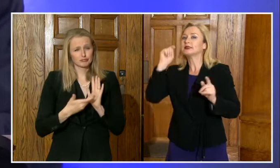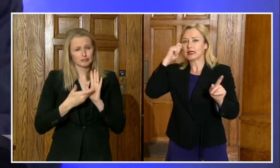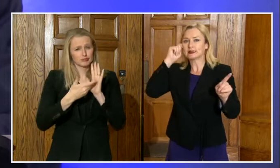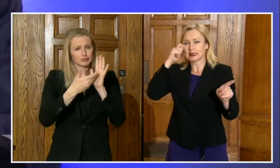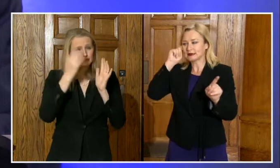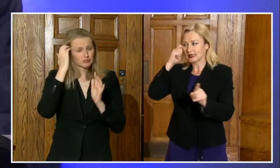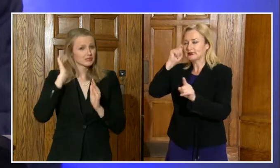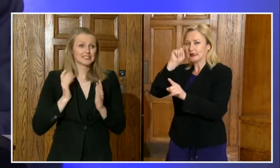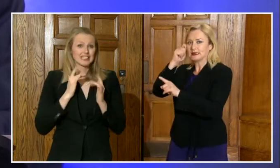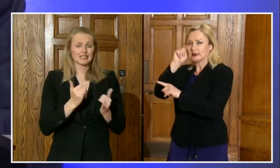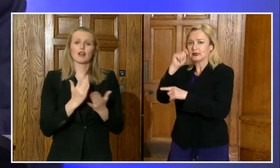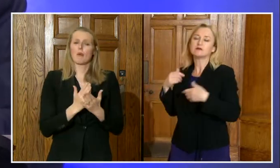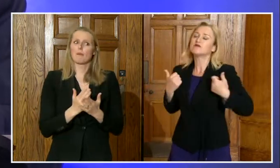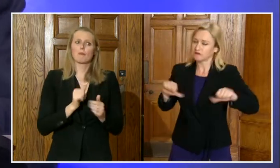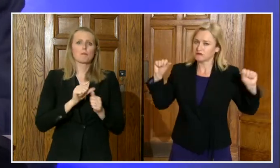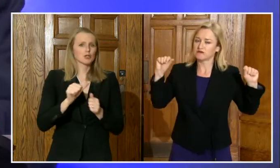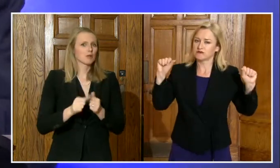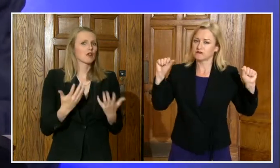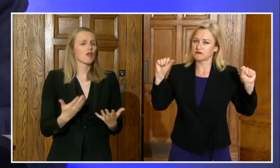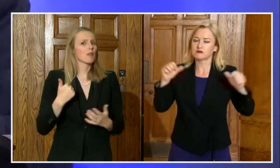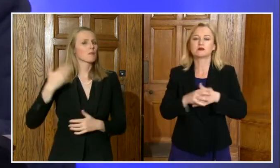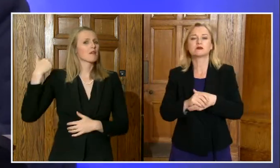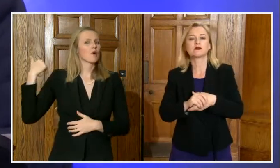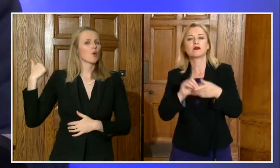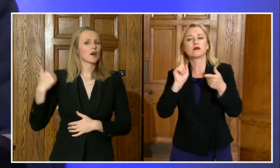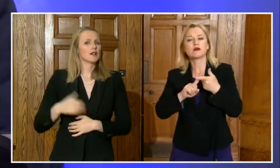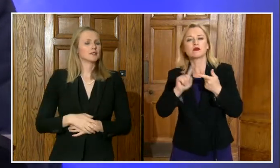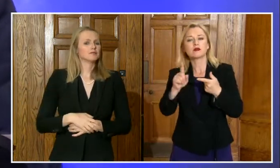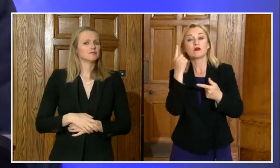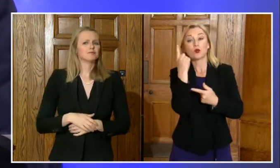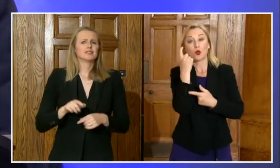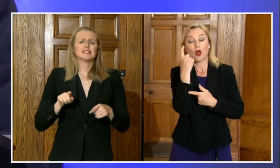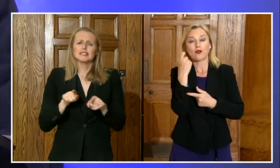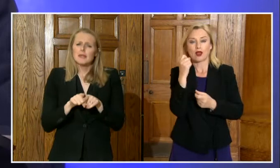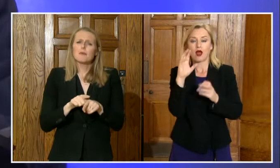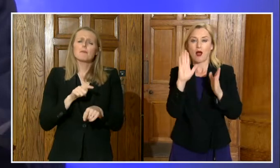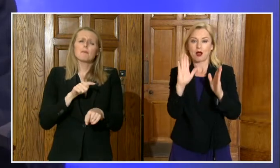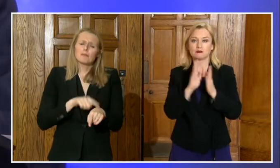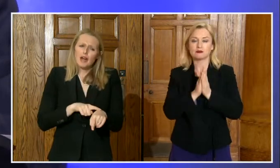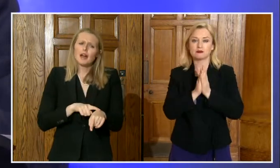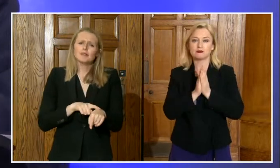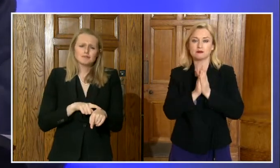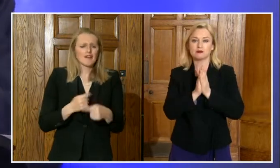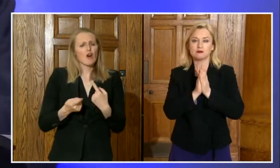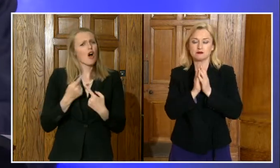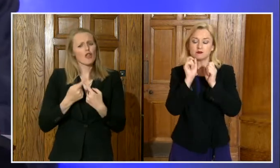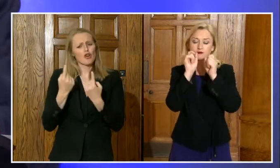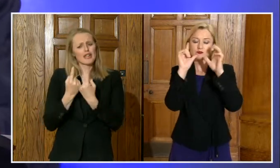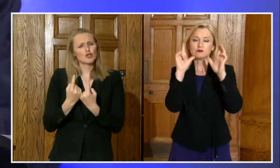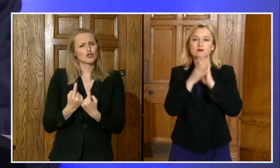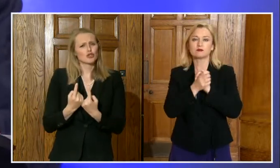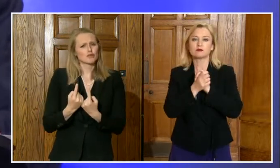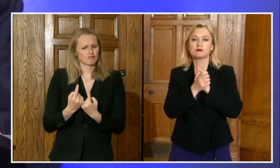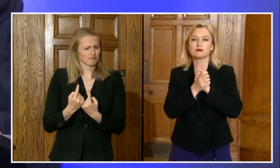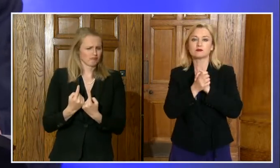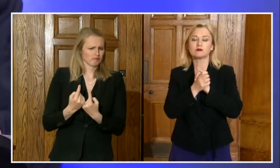secured. I do have to acknowledge, however, that on other issues, I am becoming